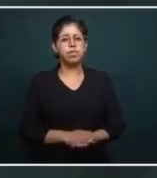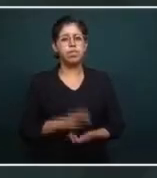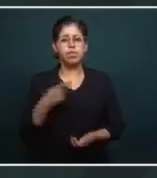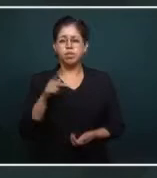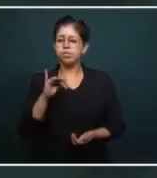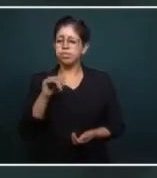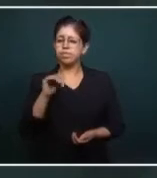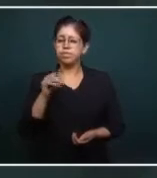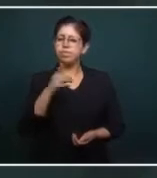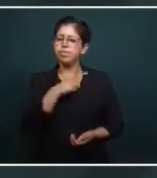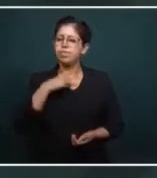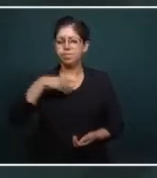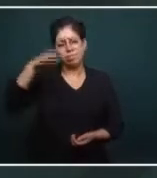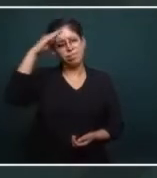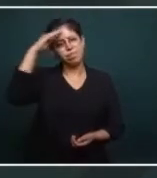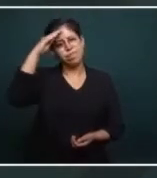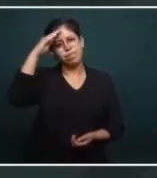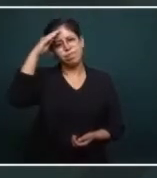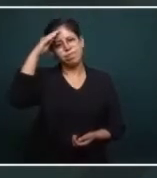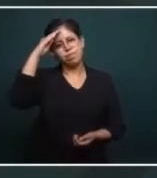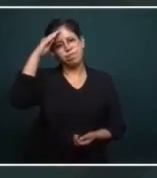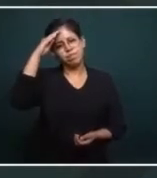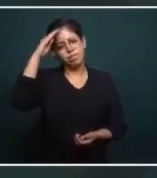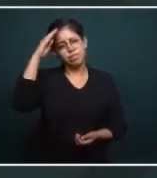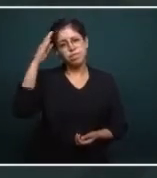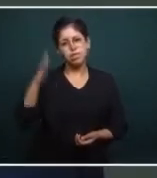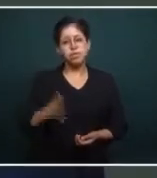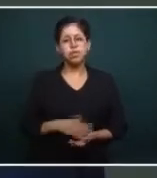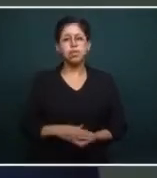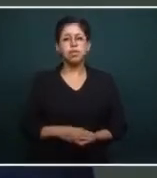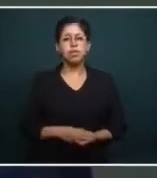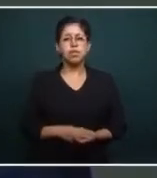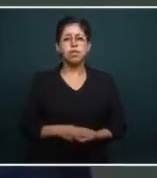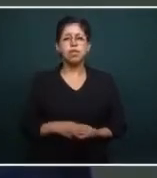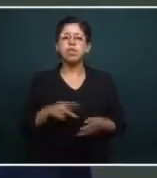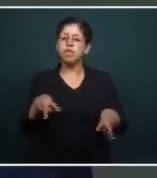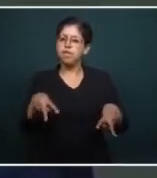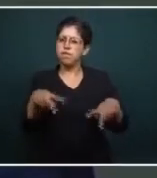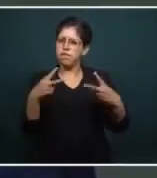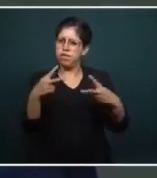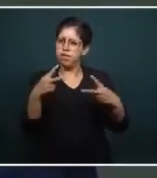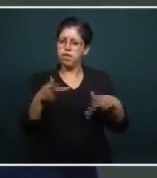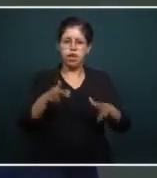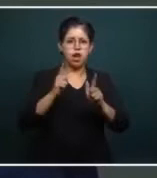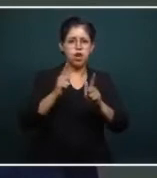or they should, replantearse they need to rethink este this asunto, matter